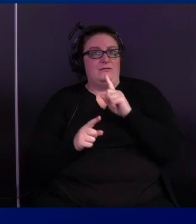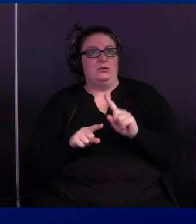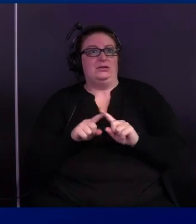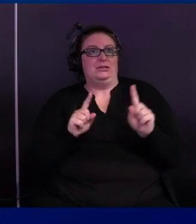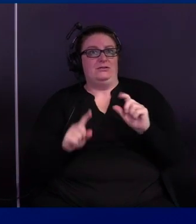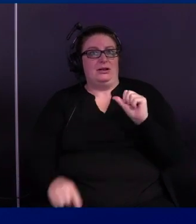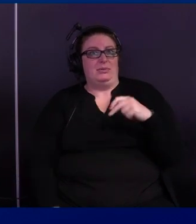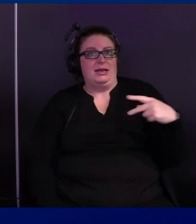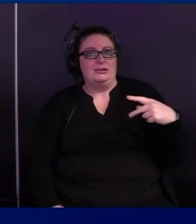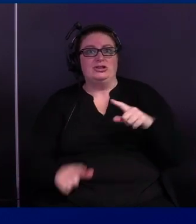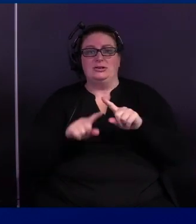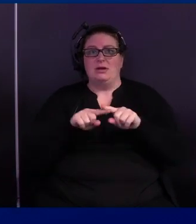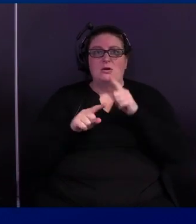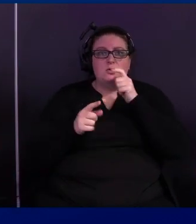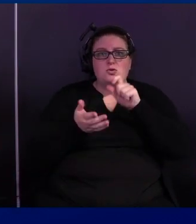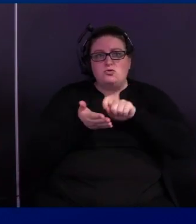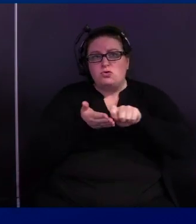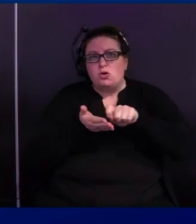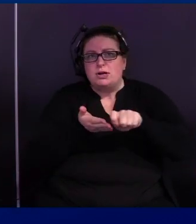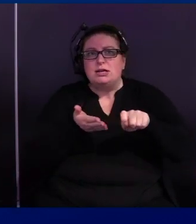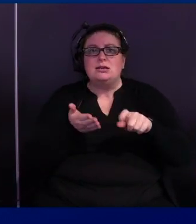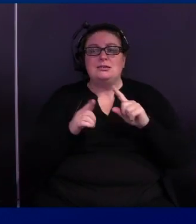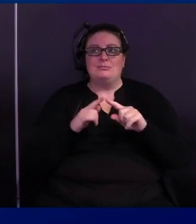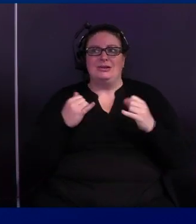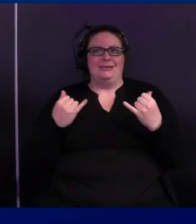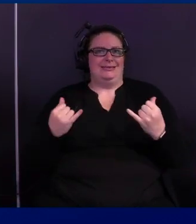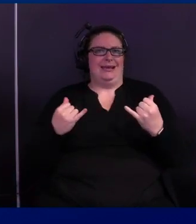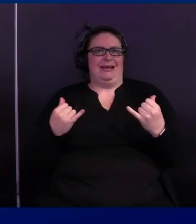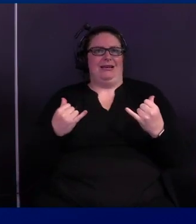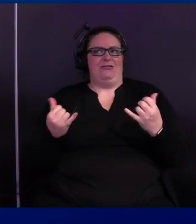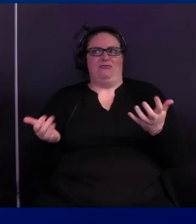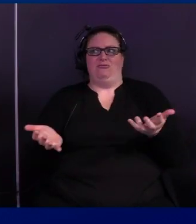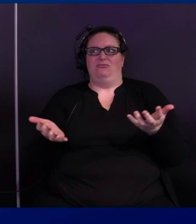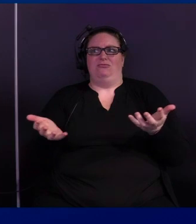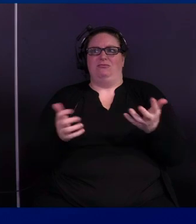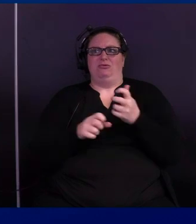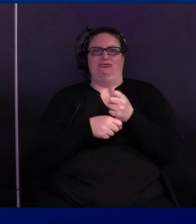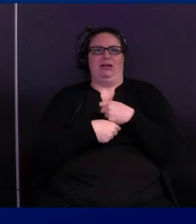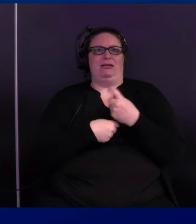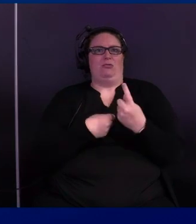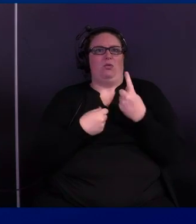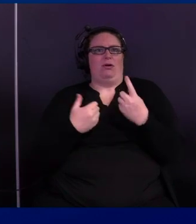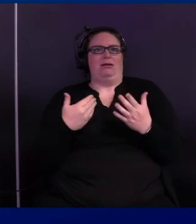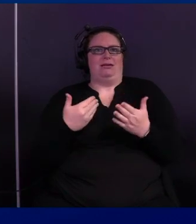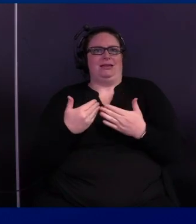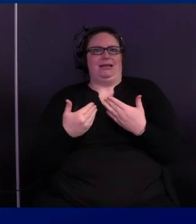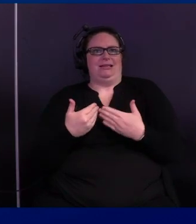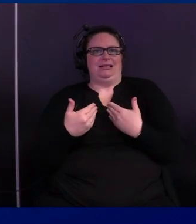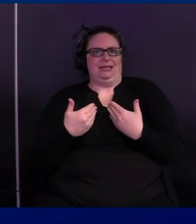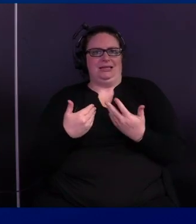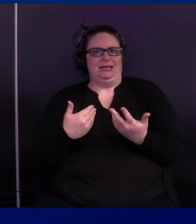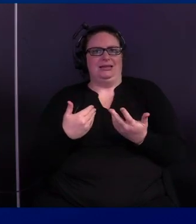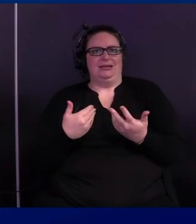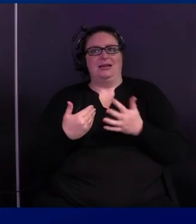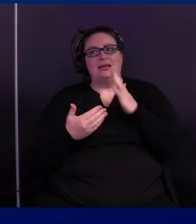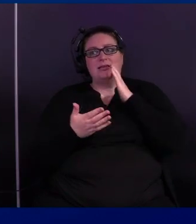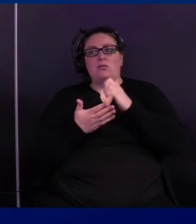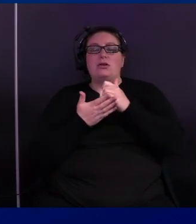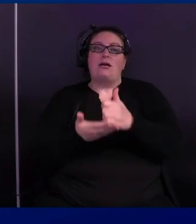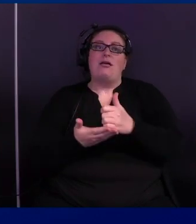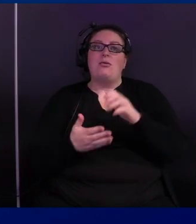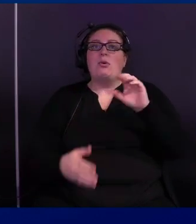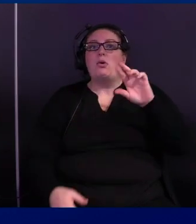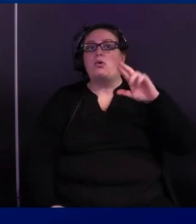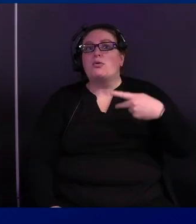application, depending on who wrote it, what app. But now we're creating this one easy way that would help probably